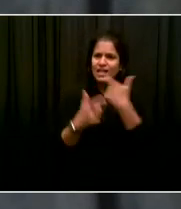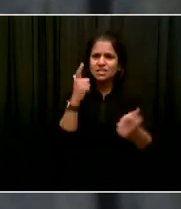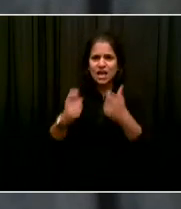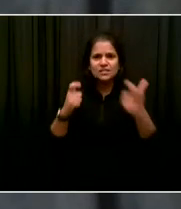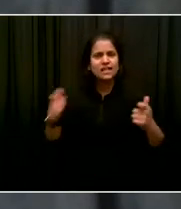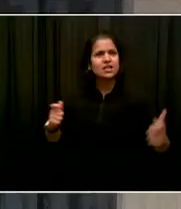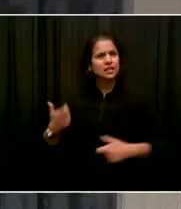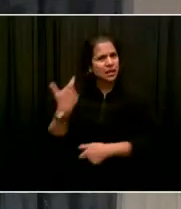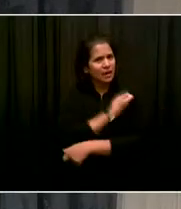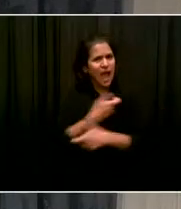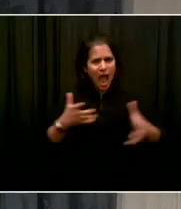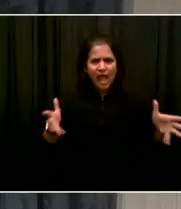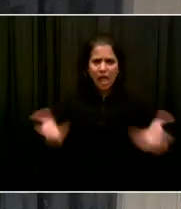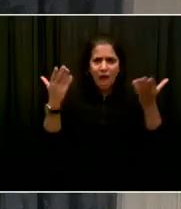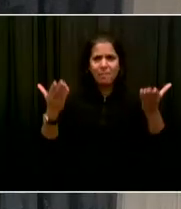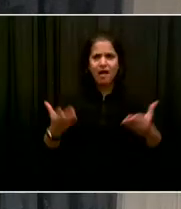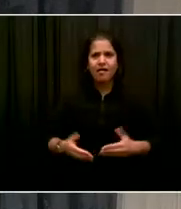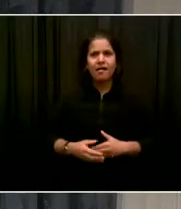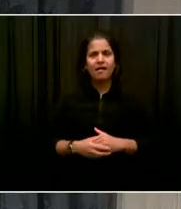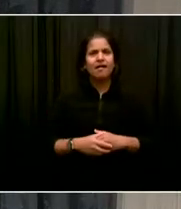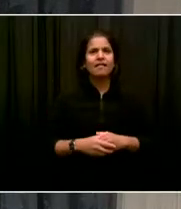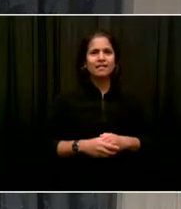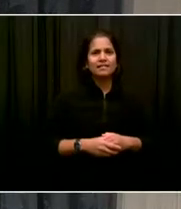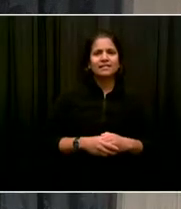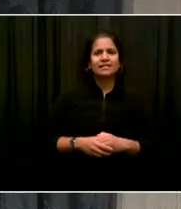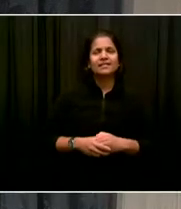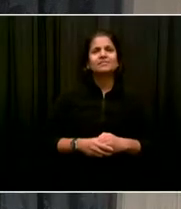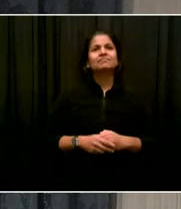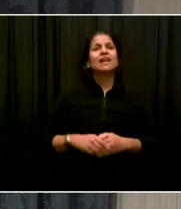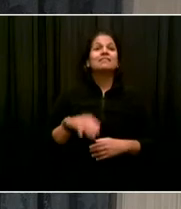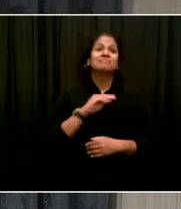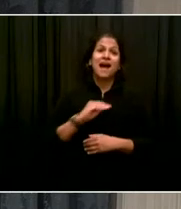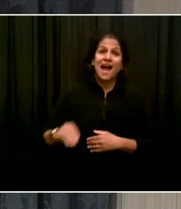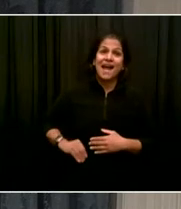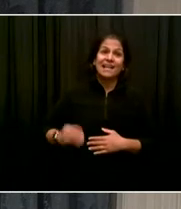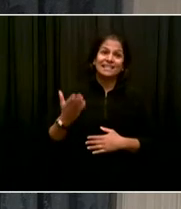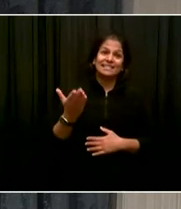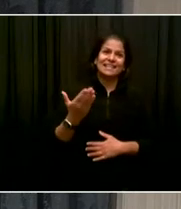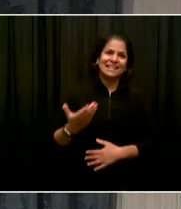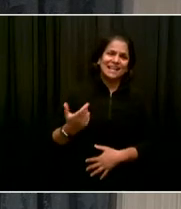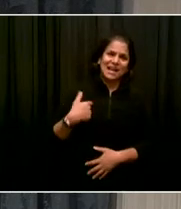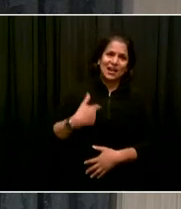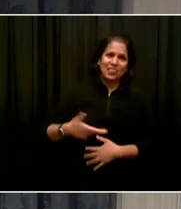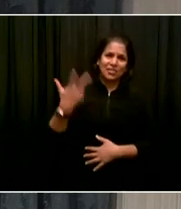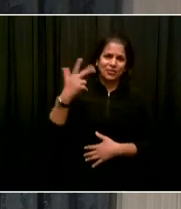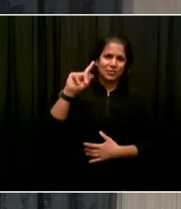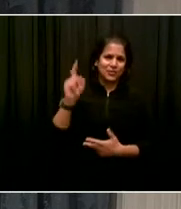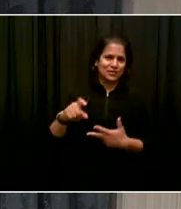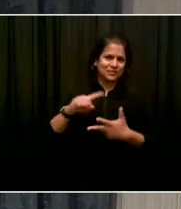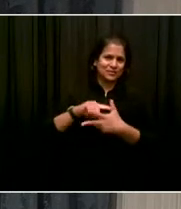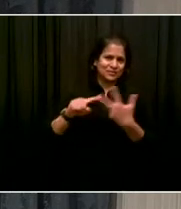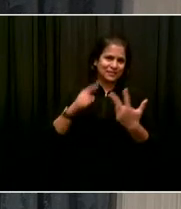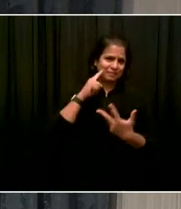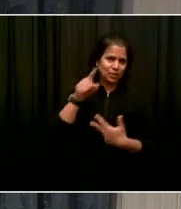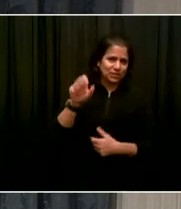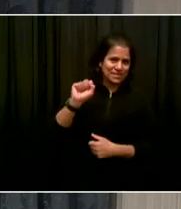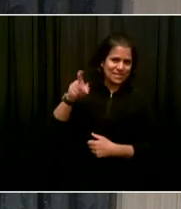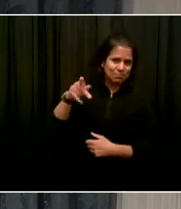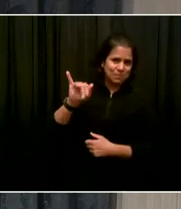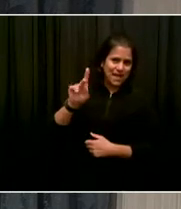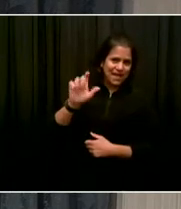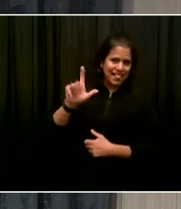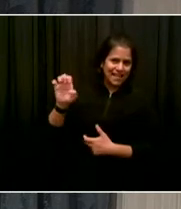Let's go. Spike, I want to ask you three things. Yes. Let's leave the Knicks out of it.